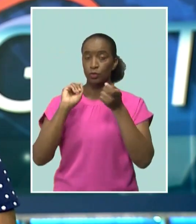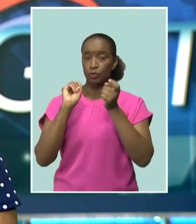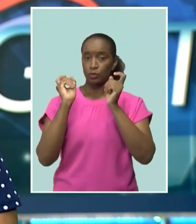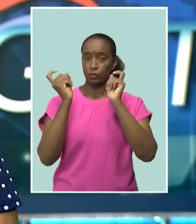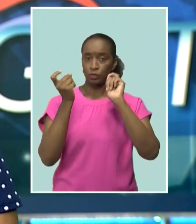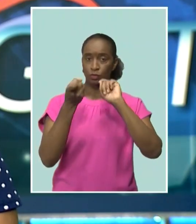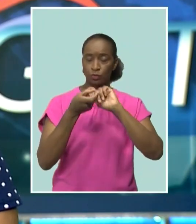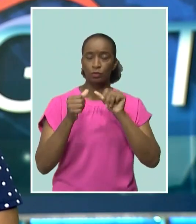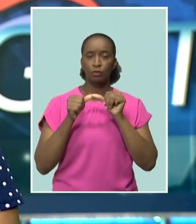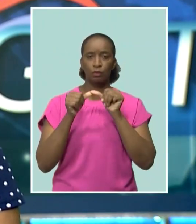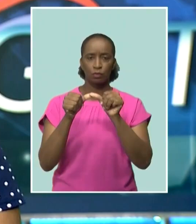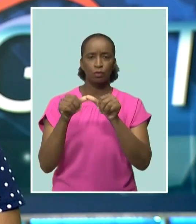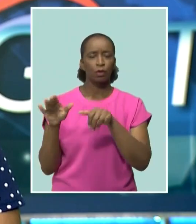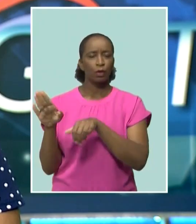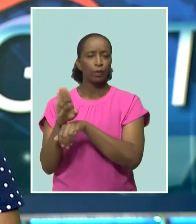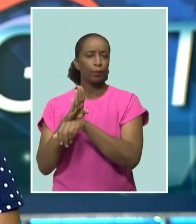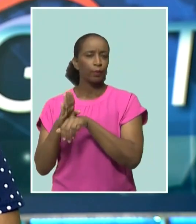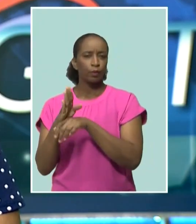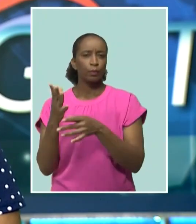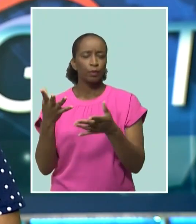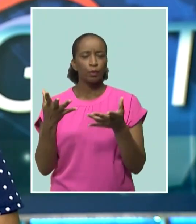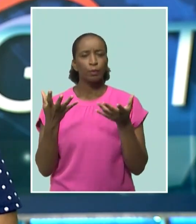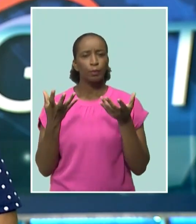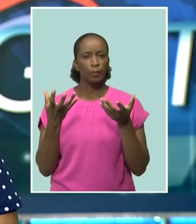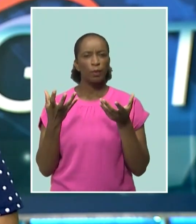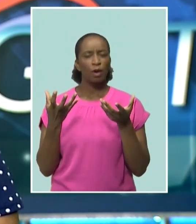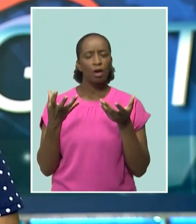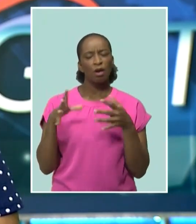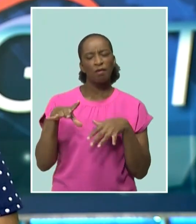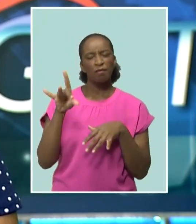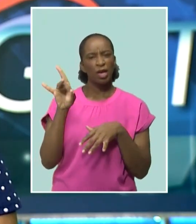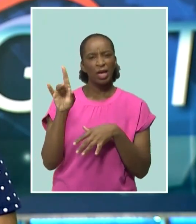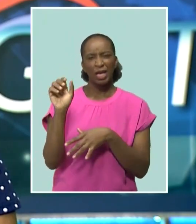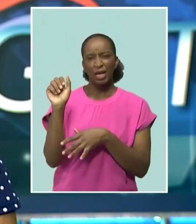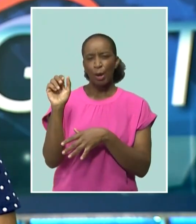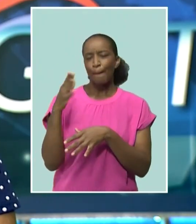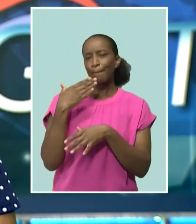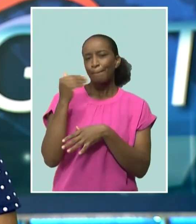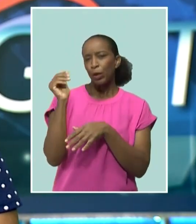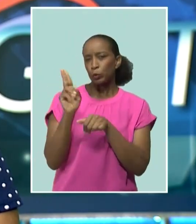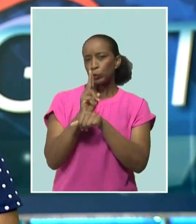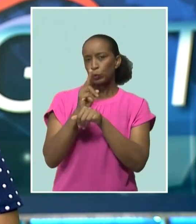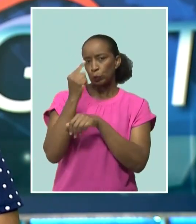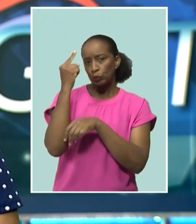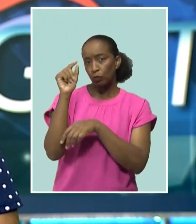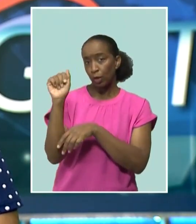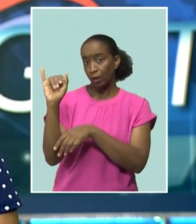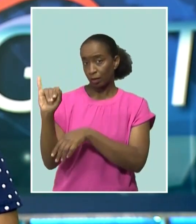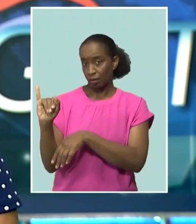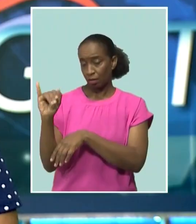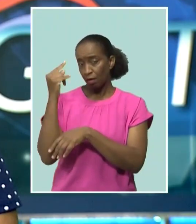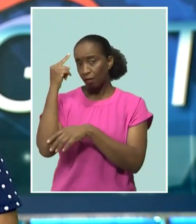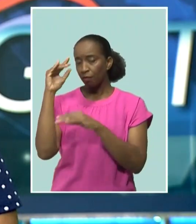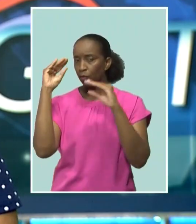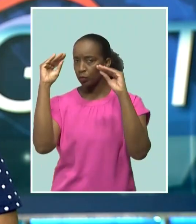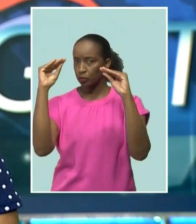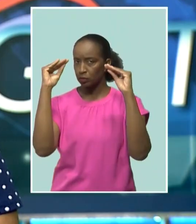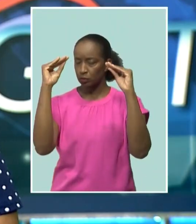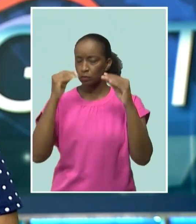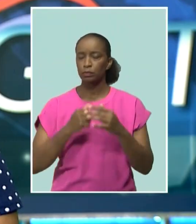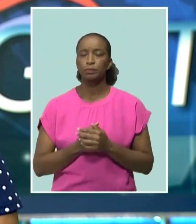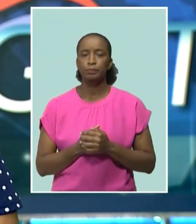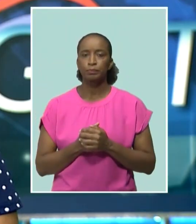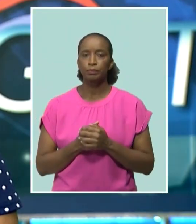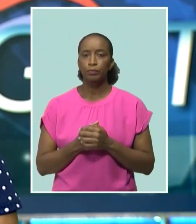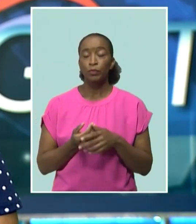to identify the best fit for artificial intelligence within the education system. School Liaison Officer in the